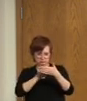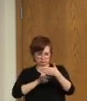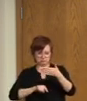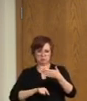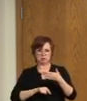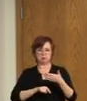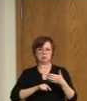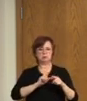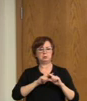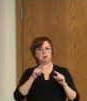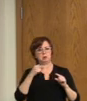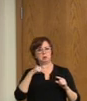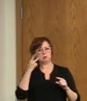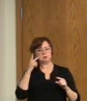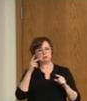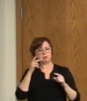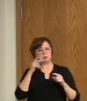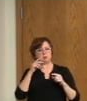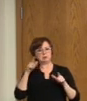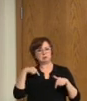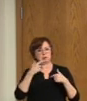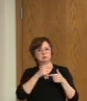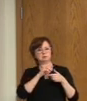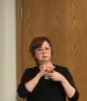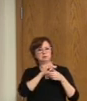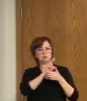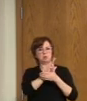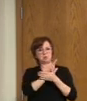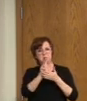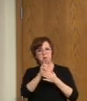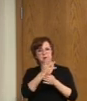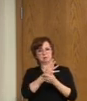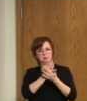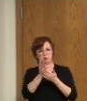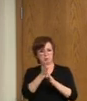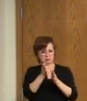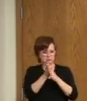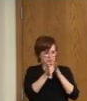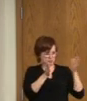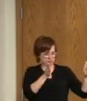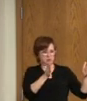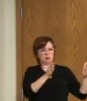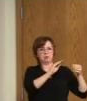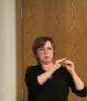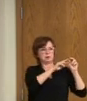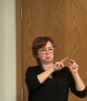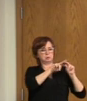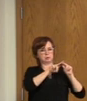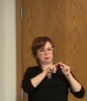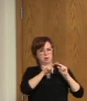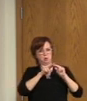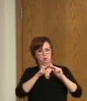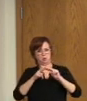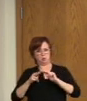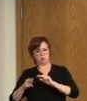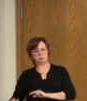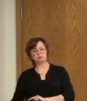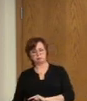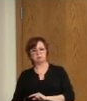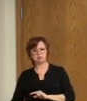downward trend that we've seen over the last 3 or 4 weeks, there have been very few fines and enforcement orders issued. And I think this has been